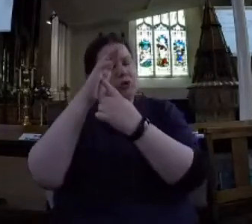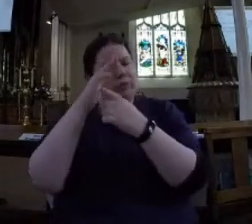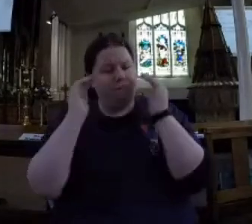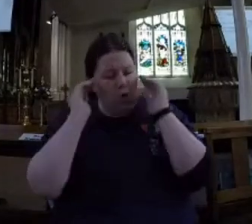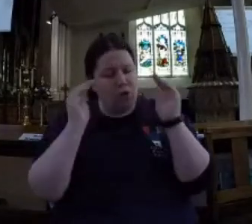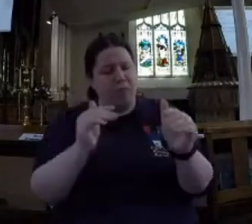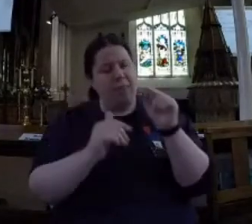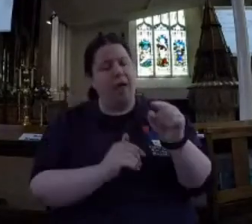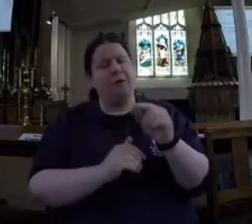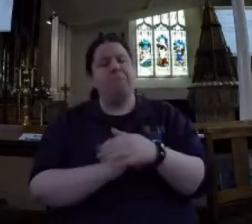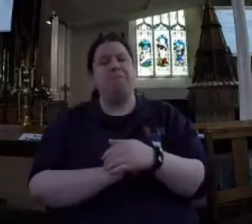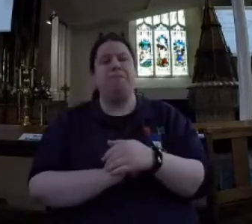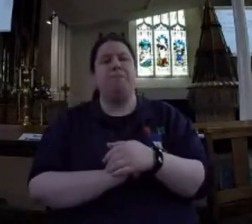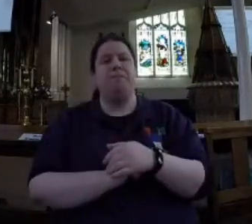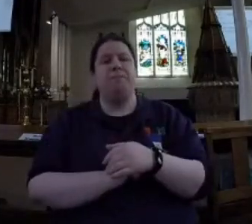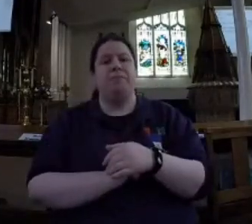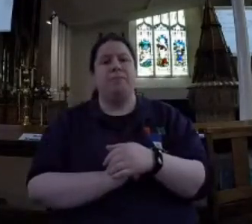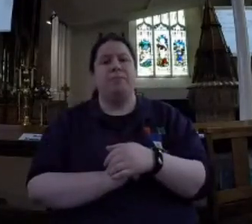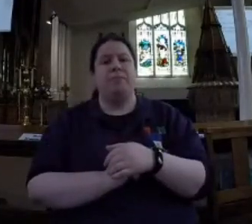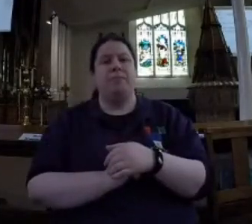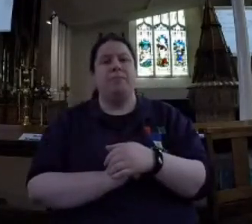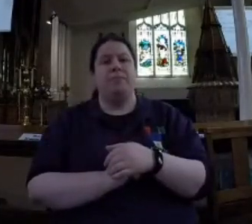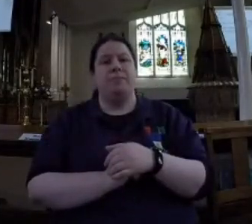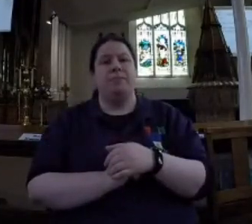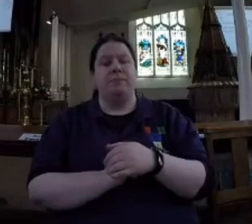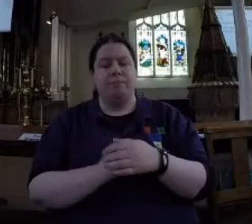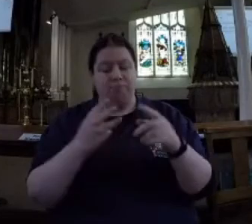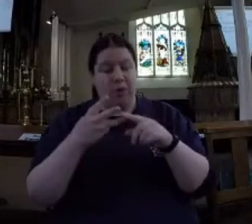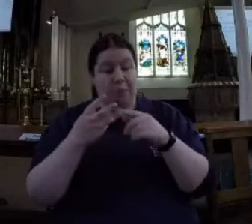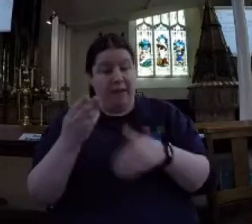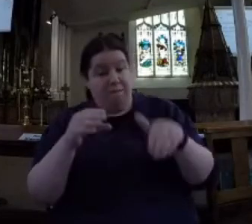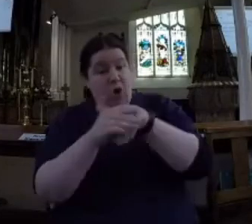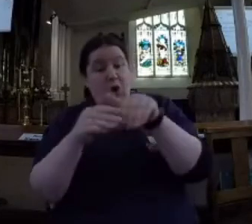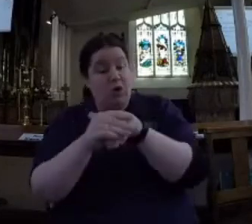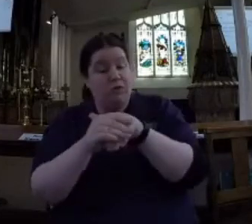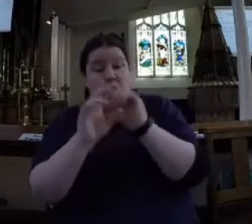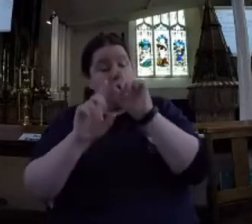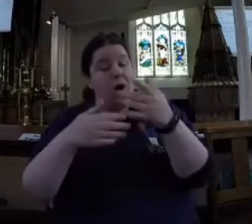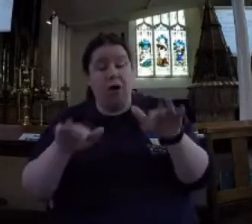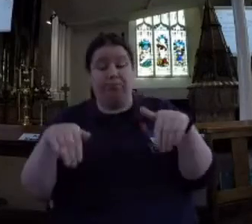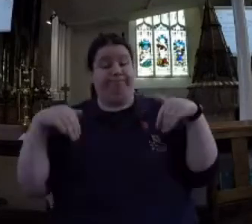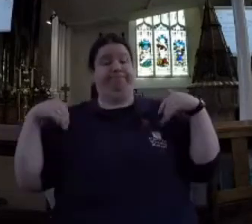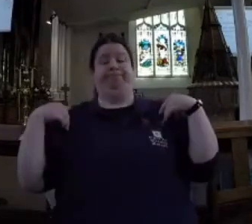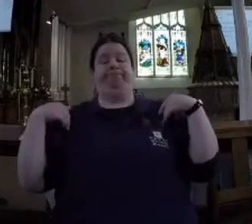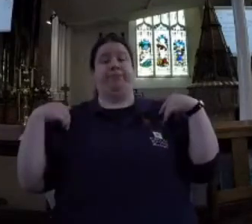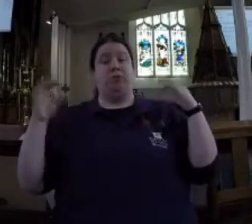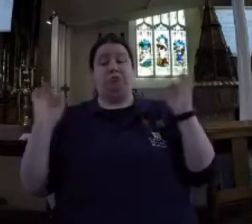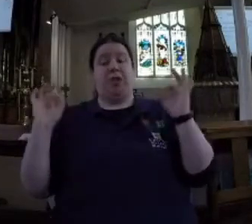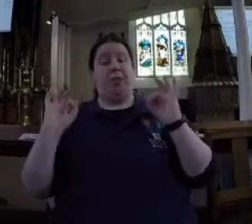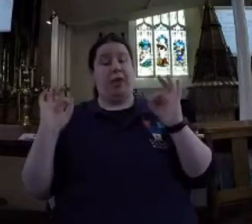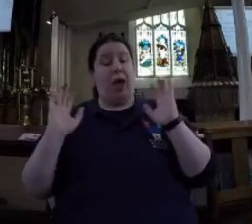what matters most. Remember the illustration. Thirdly, get involved. Roll the dice. You can't sit there doing